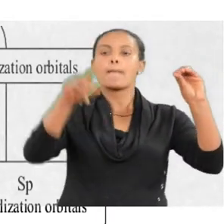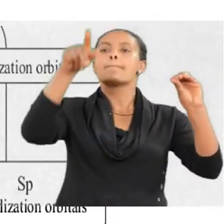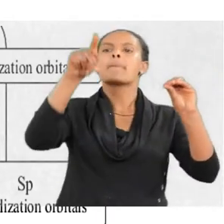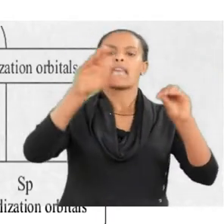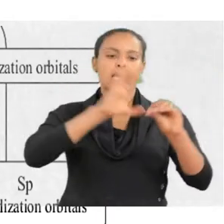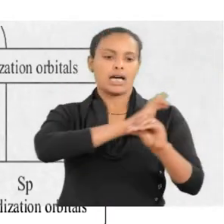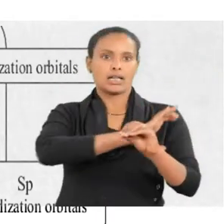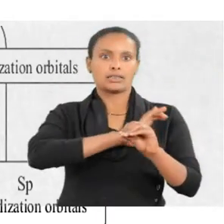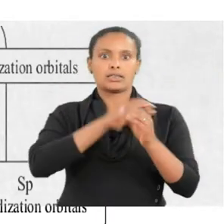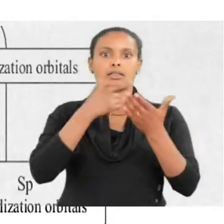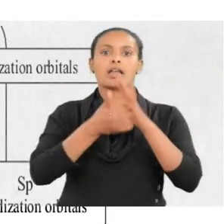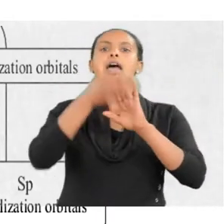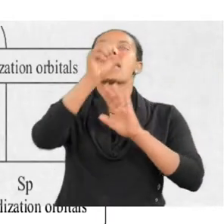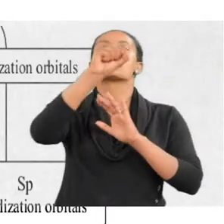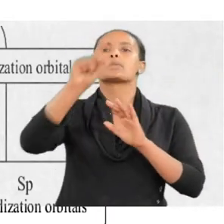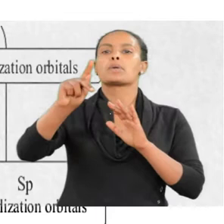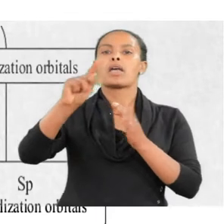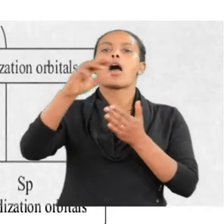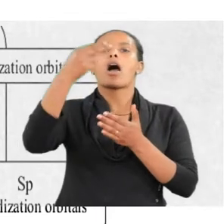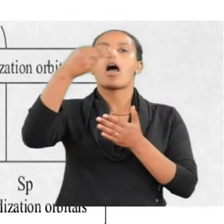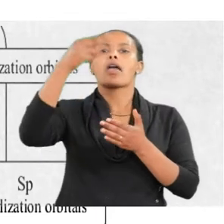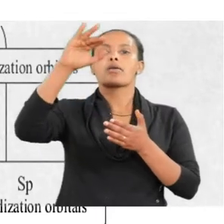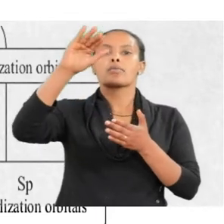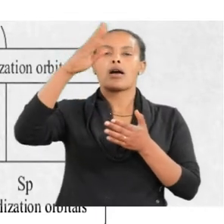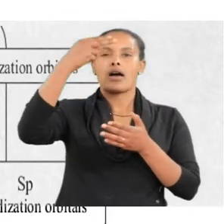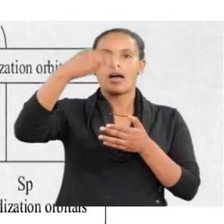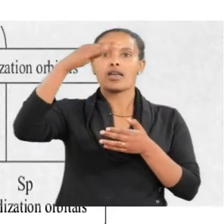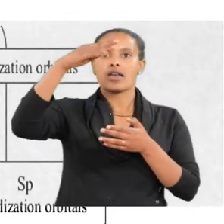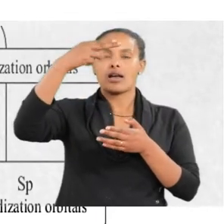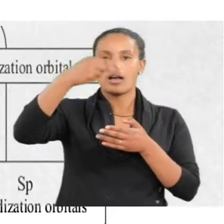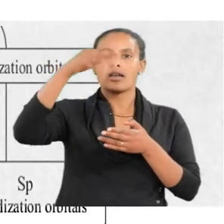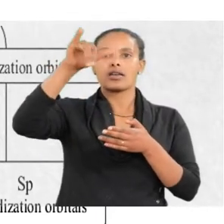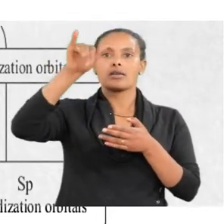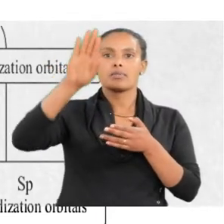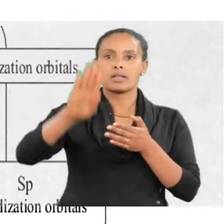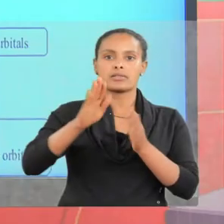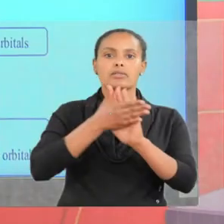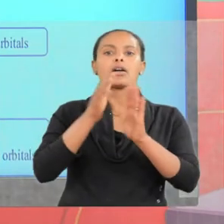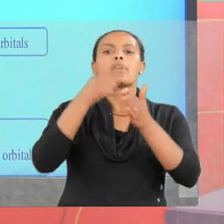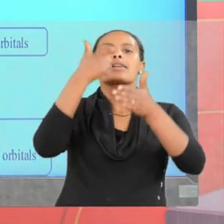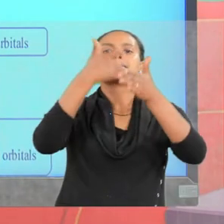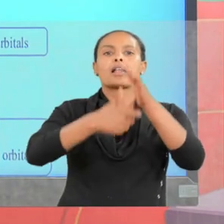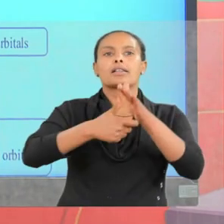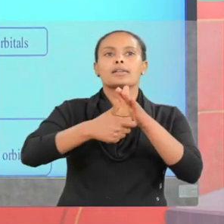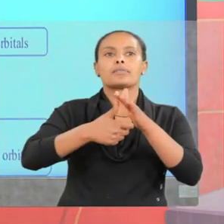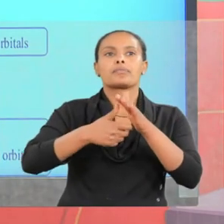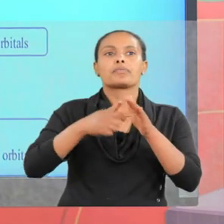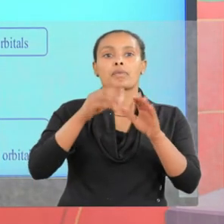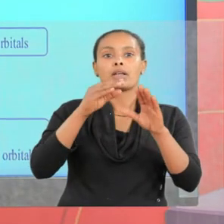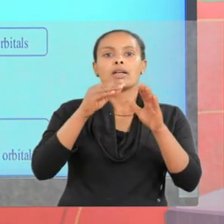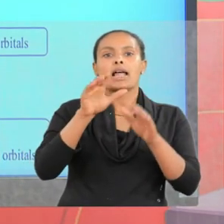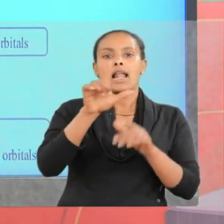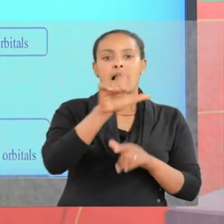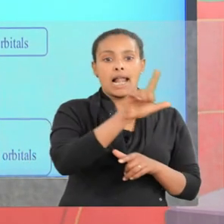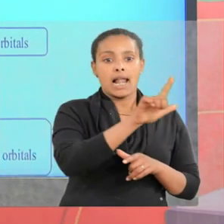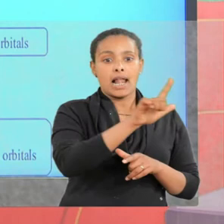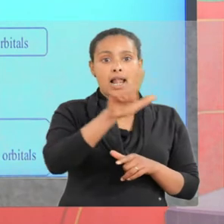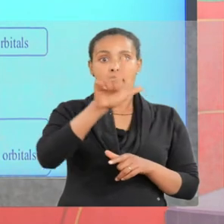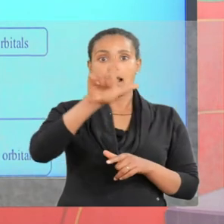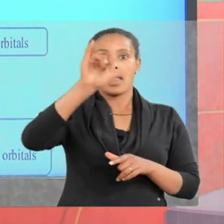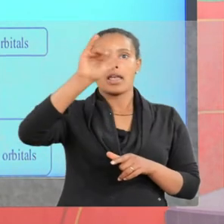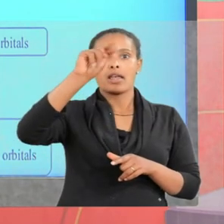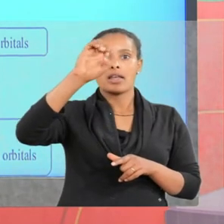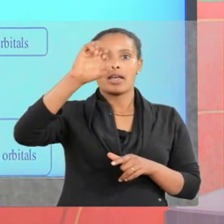character in SP hybridization. SP hybrid orbitals result in linear